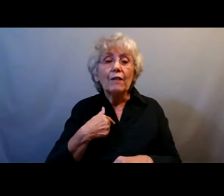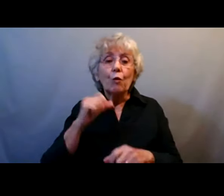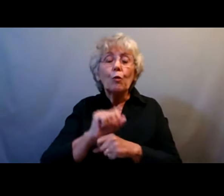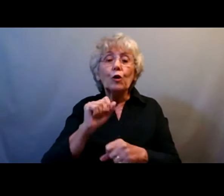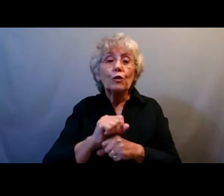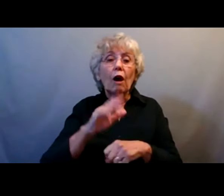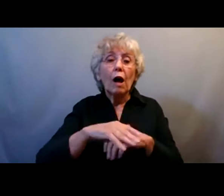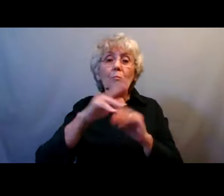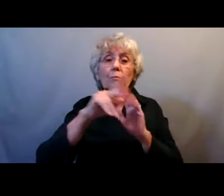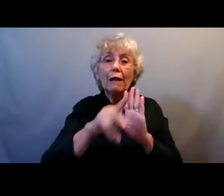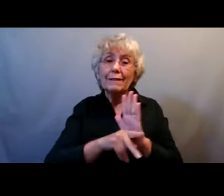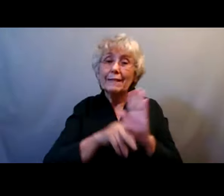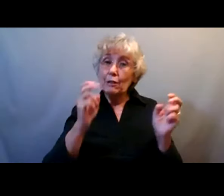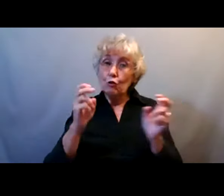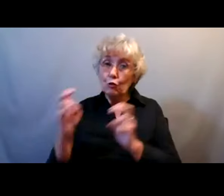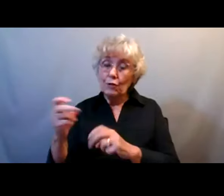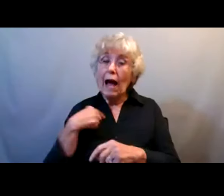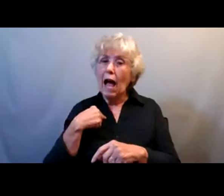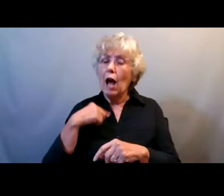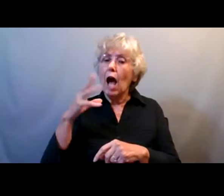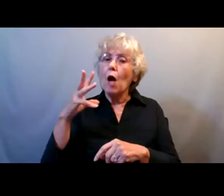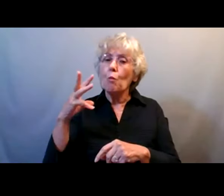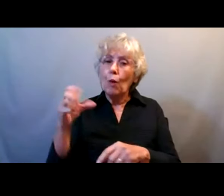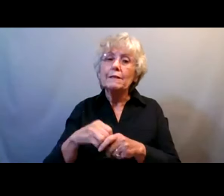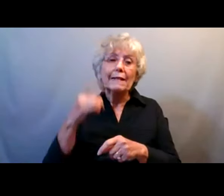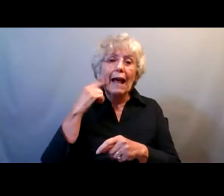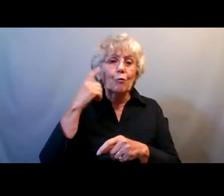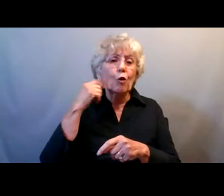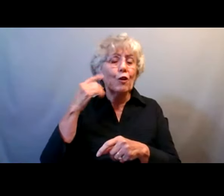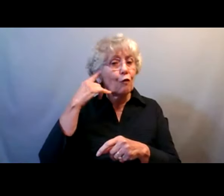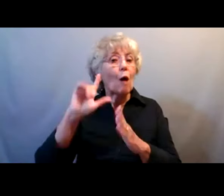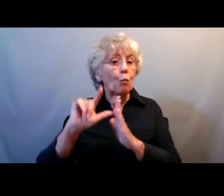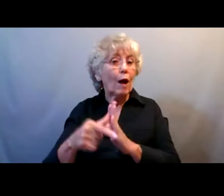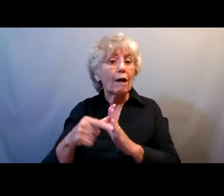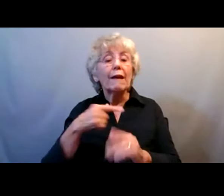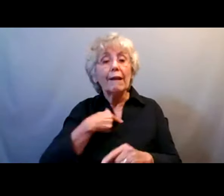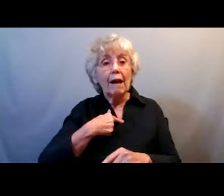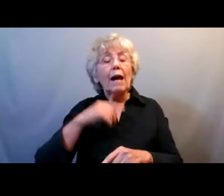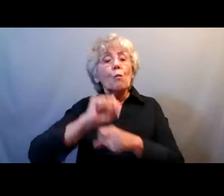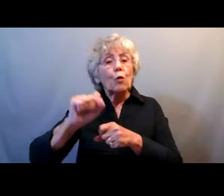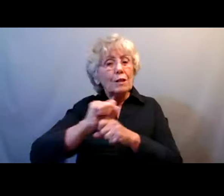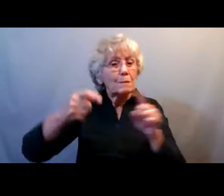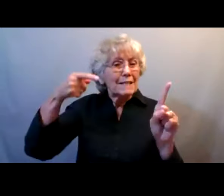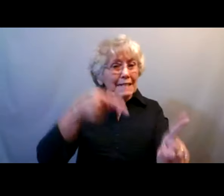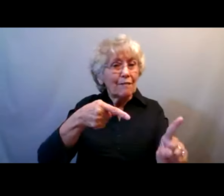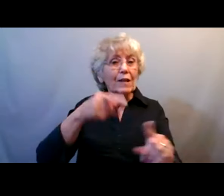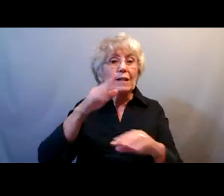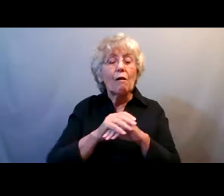on policy issues. I was in California for a while and worked specifically on